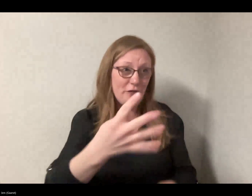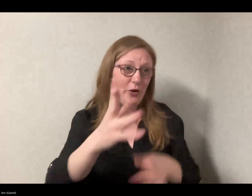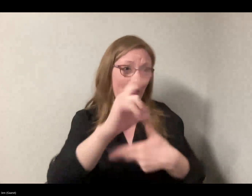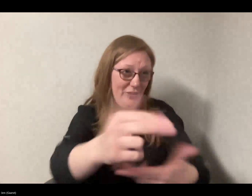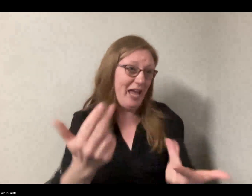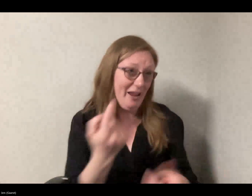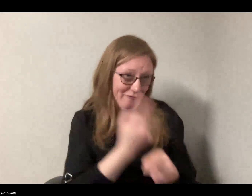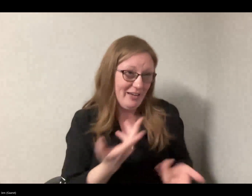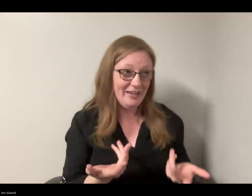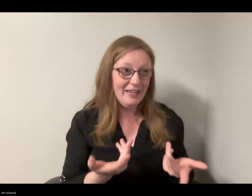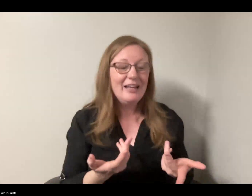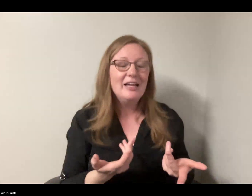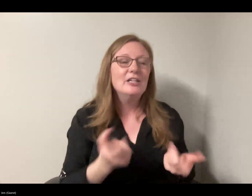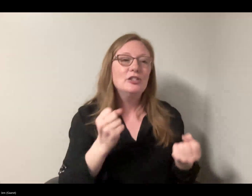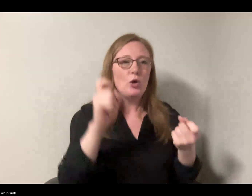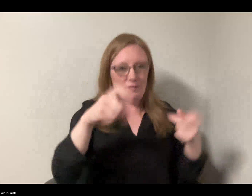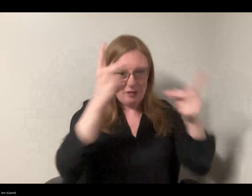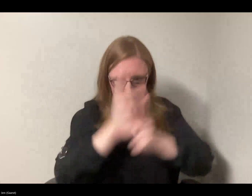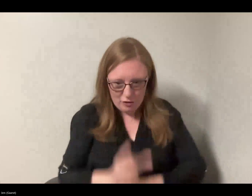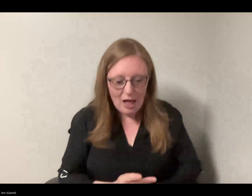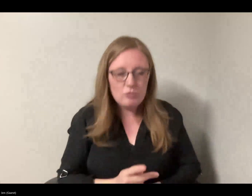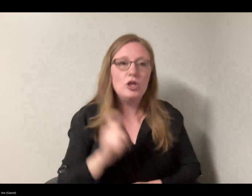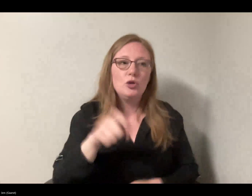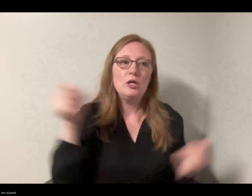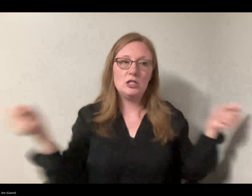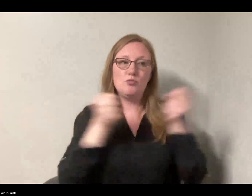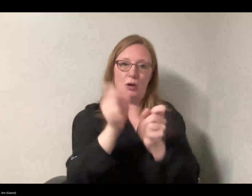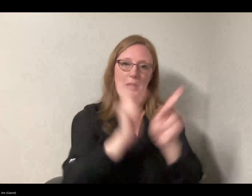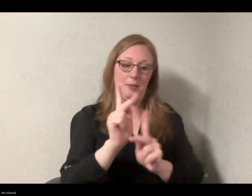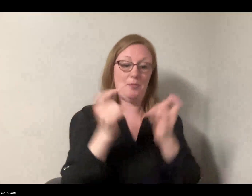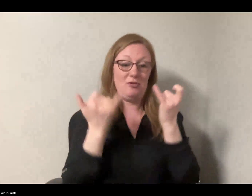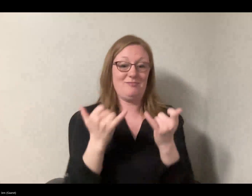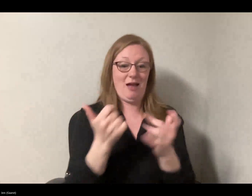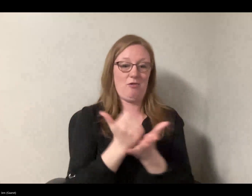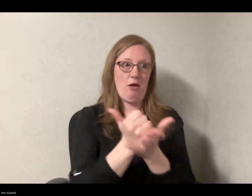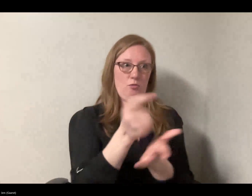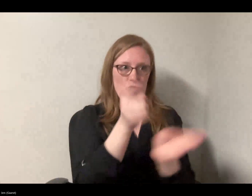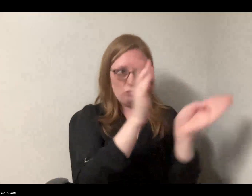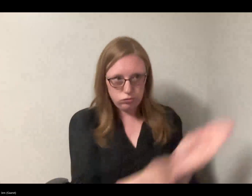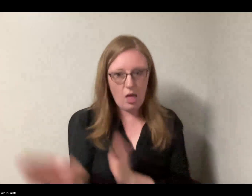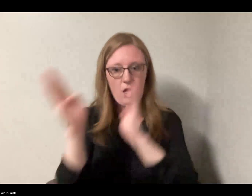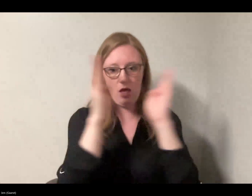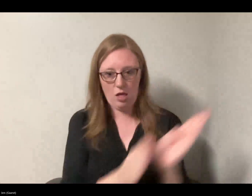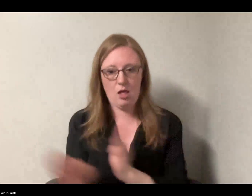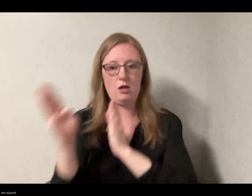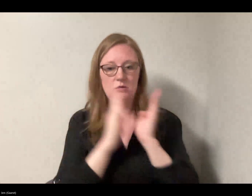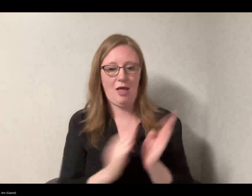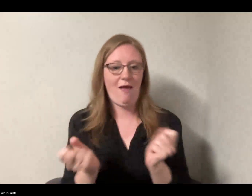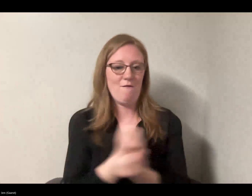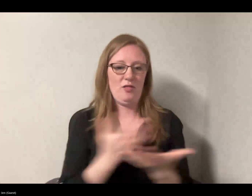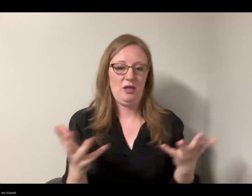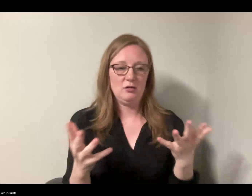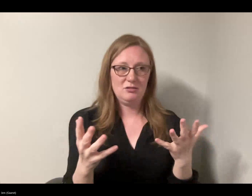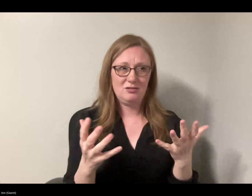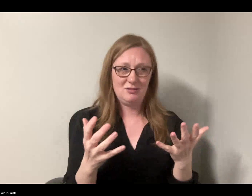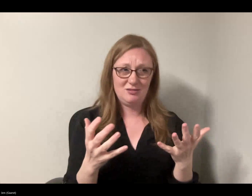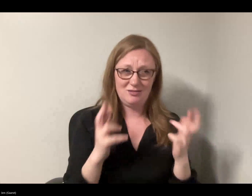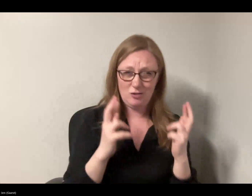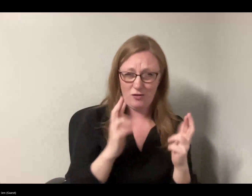So, you got to bring these people in to help you. And did that answer your